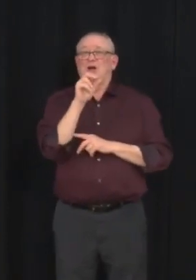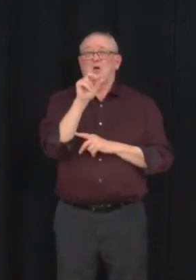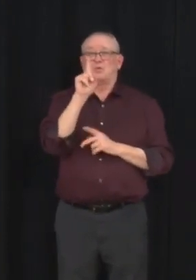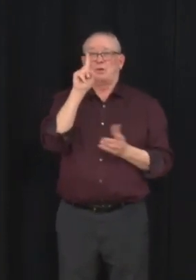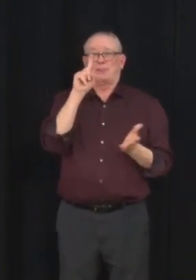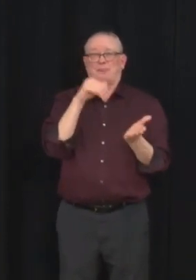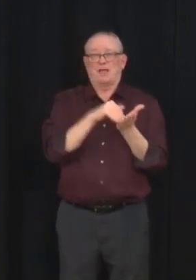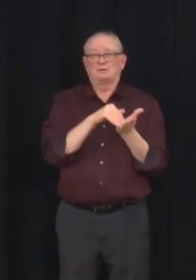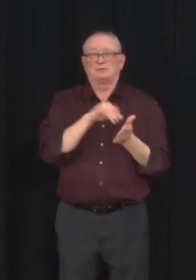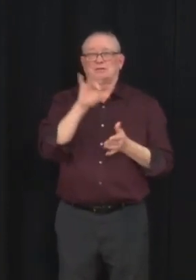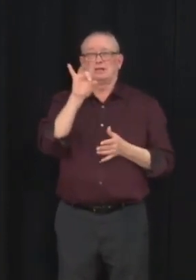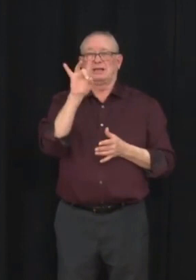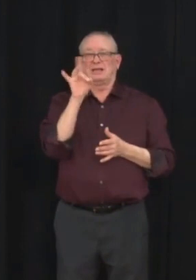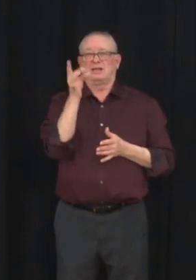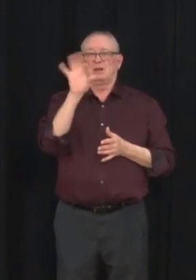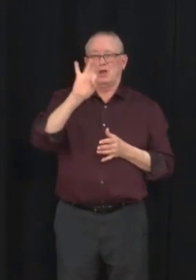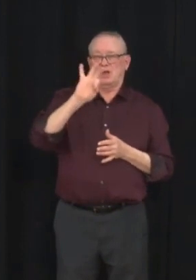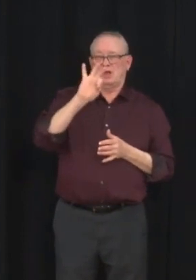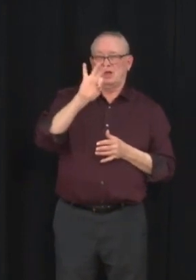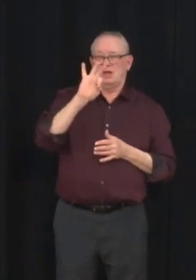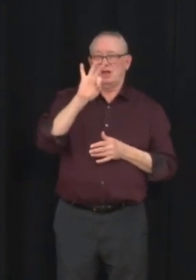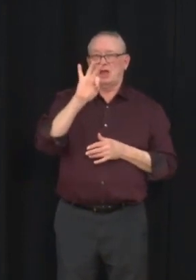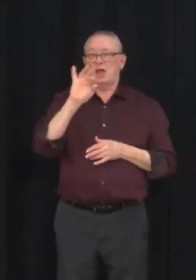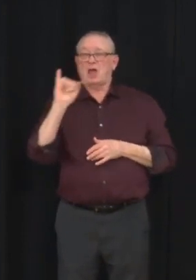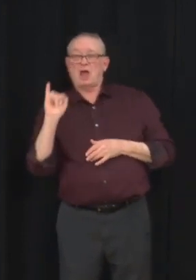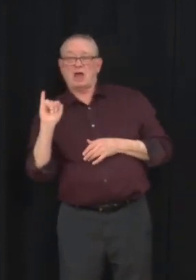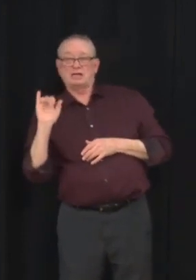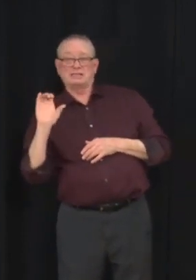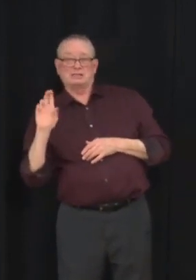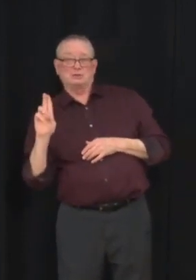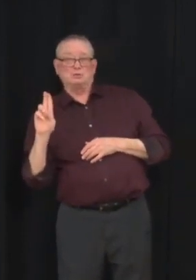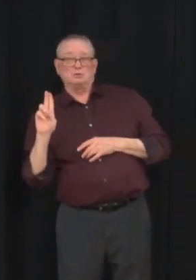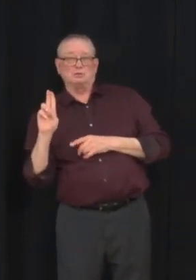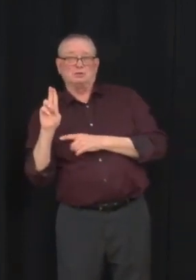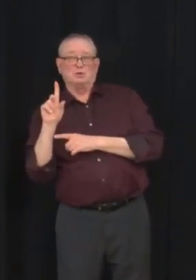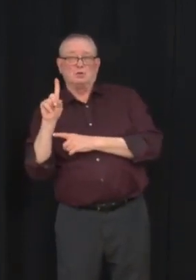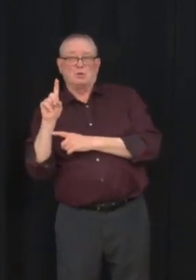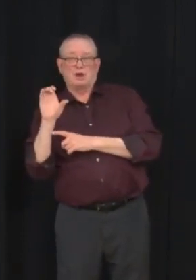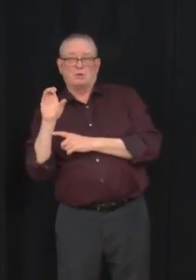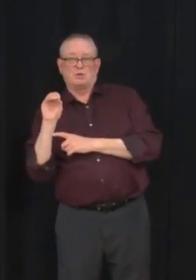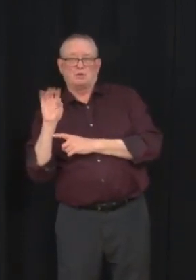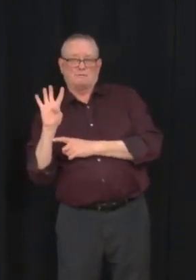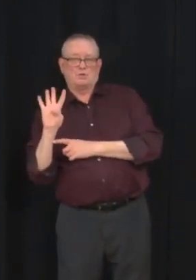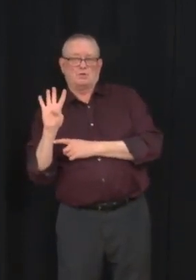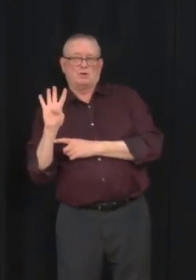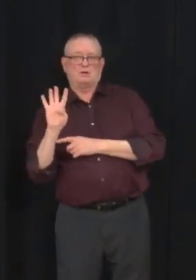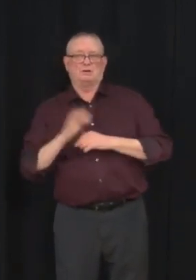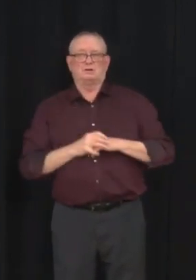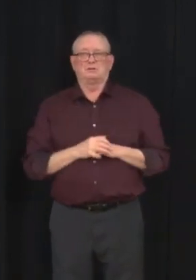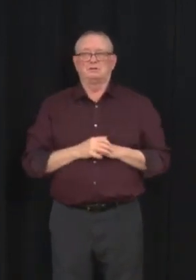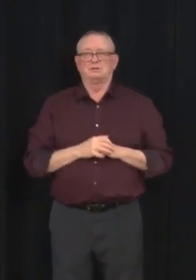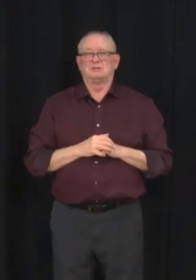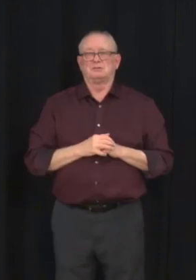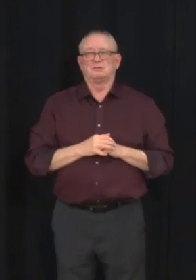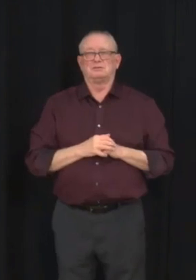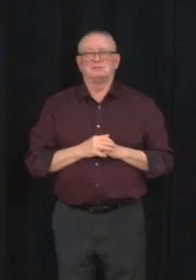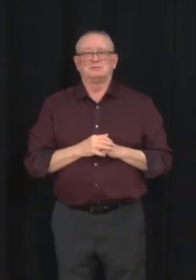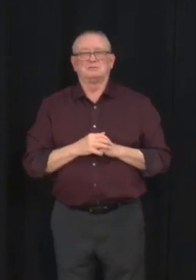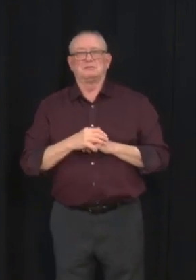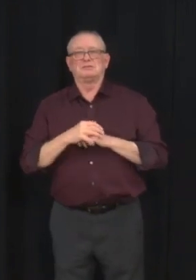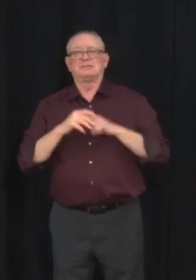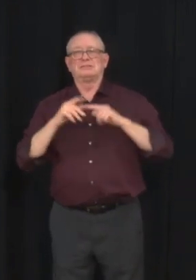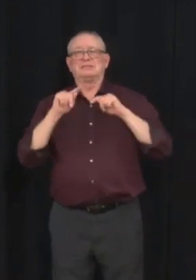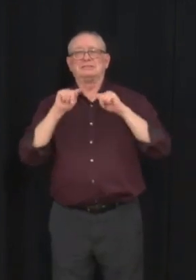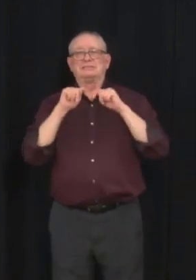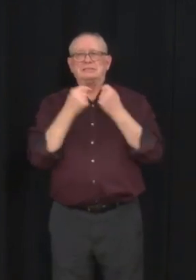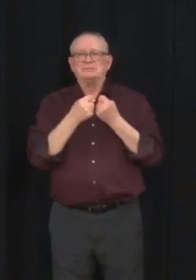ICU. Our analytics team has been working hard with Alberta Health Services to provide a robust summary of the proportion of new